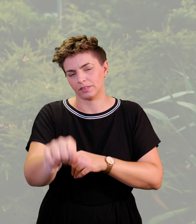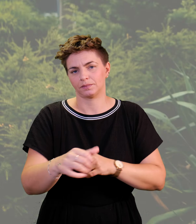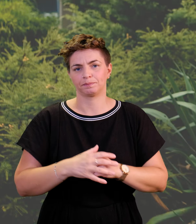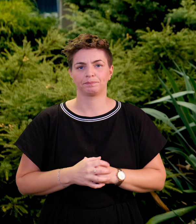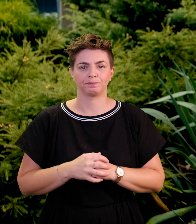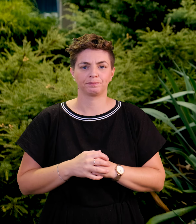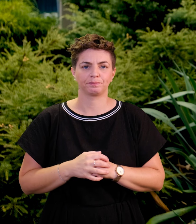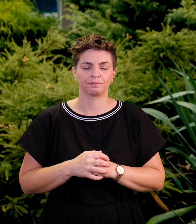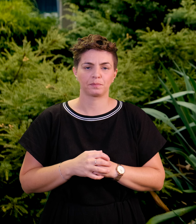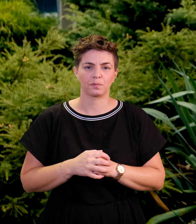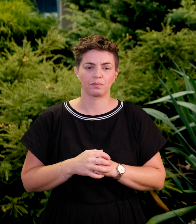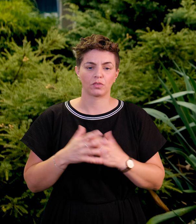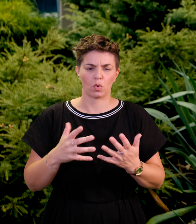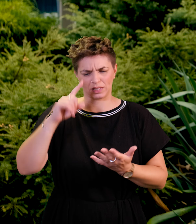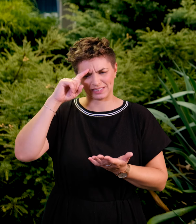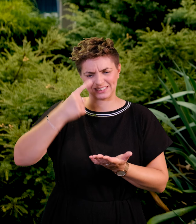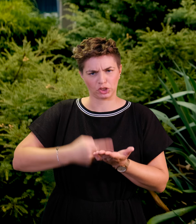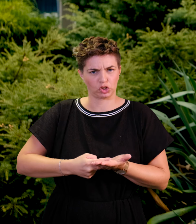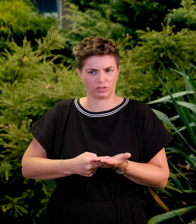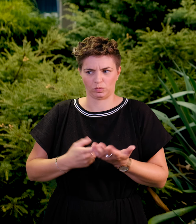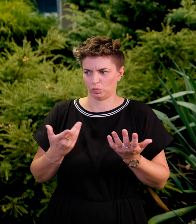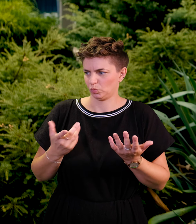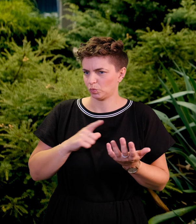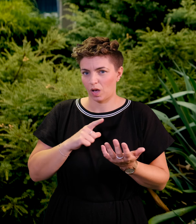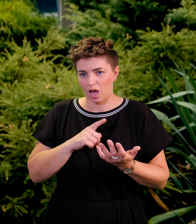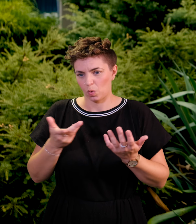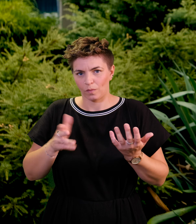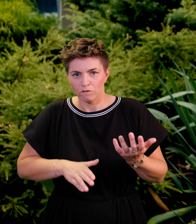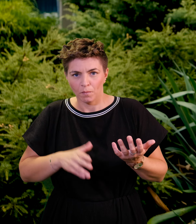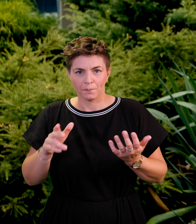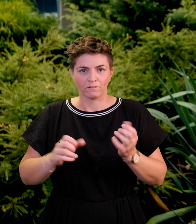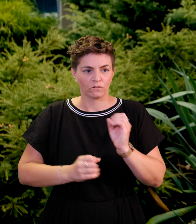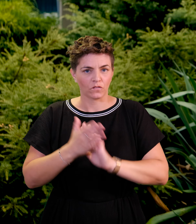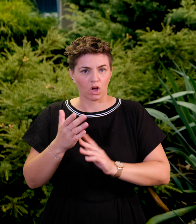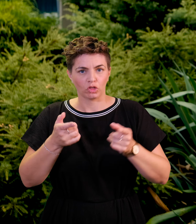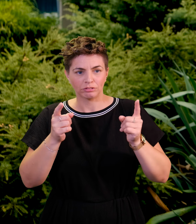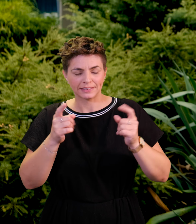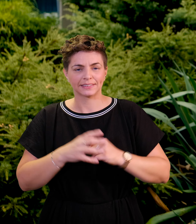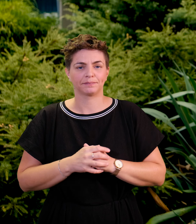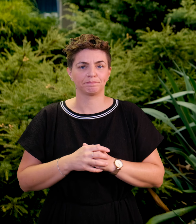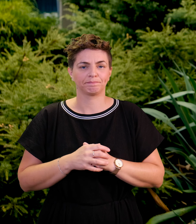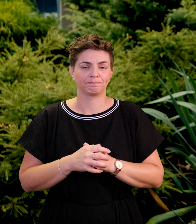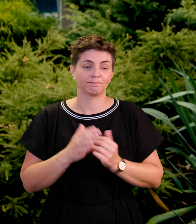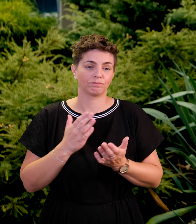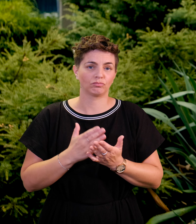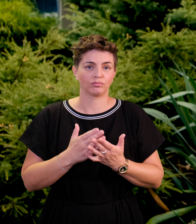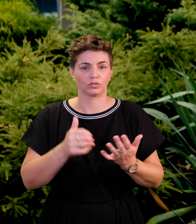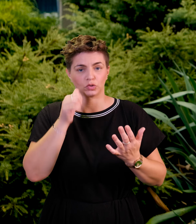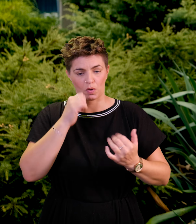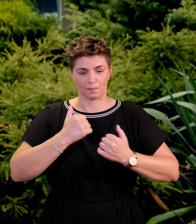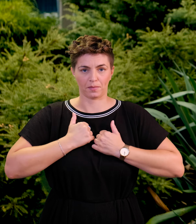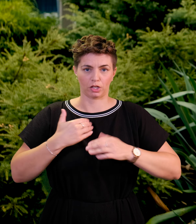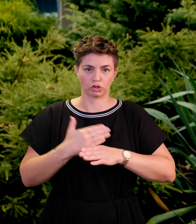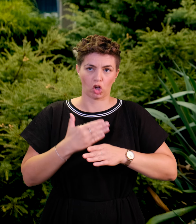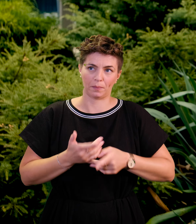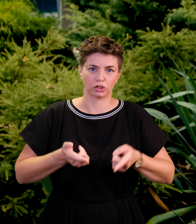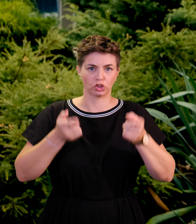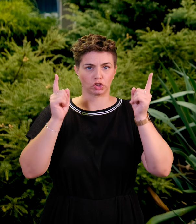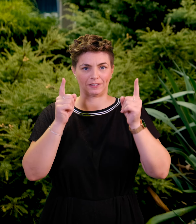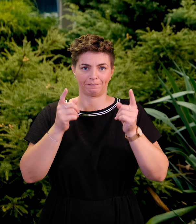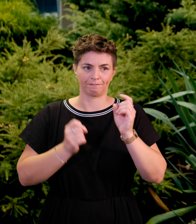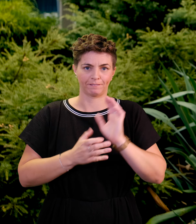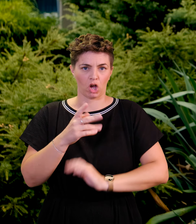on what have we based our decisions that are being proposed to the fire authority? Well, at the end of the day, it's my job as the chief fire officer